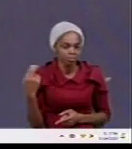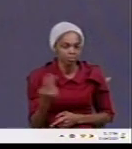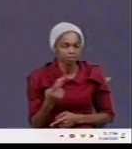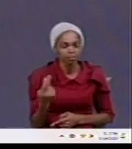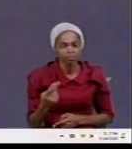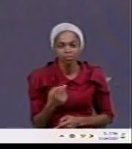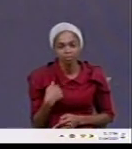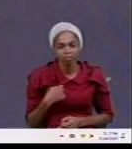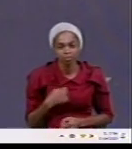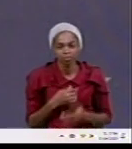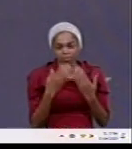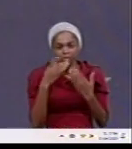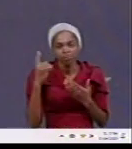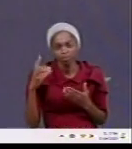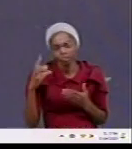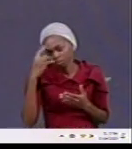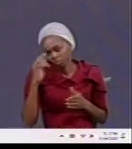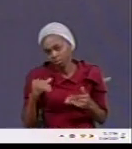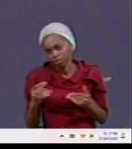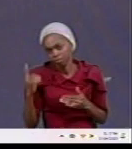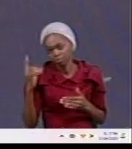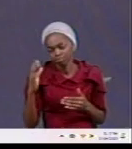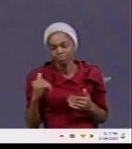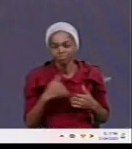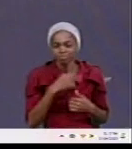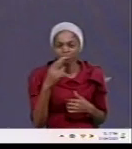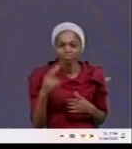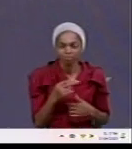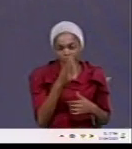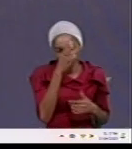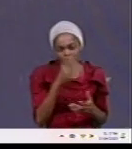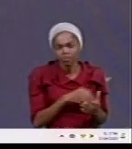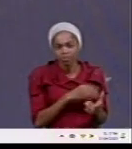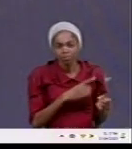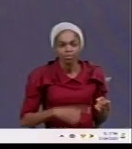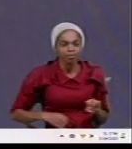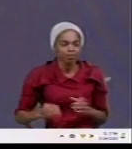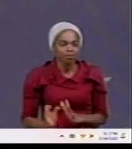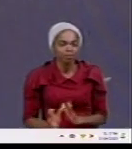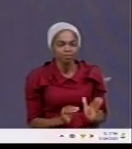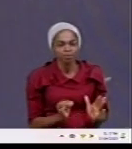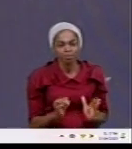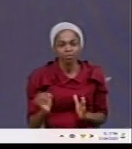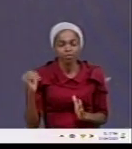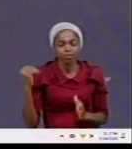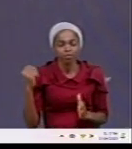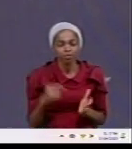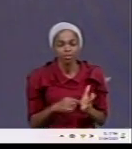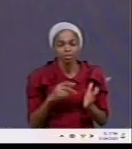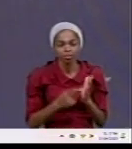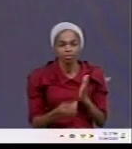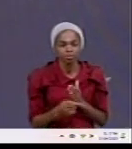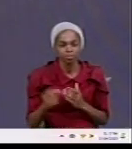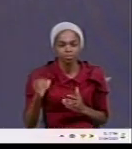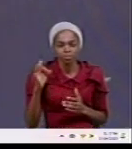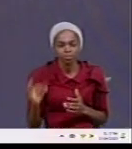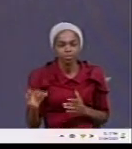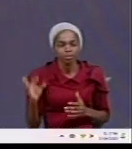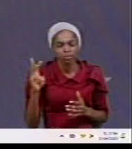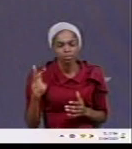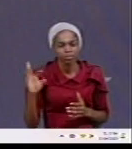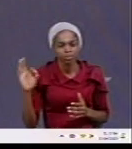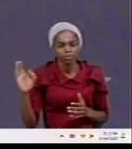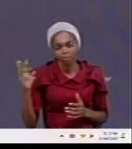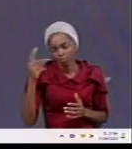W. F. Kumuyi, whom the Lord has used to minister unto us. He is praying for every one of us.